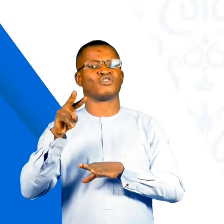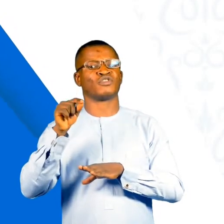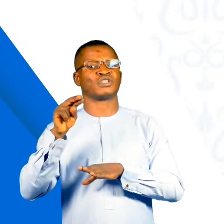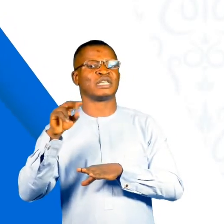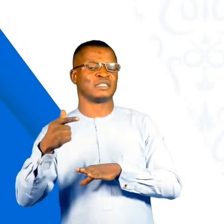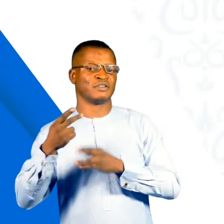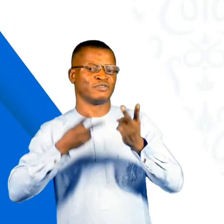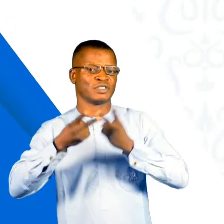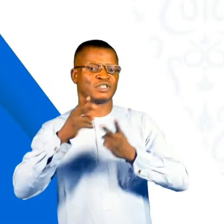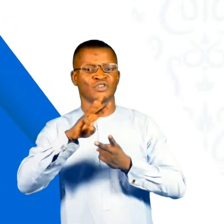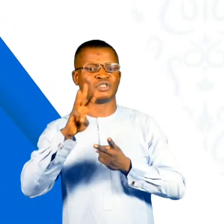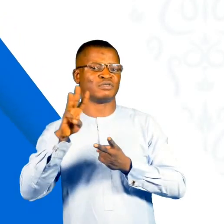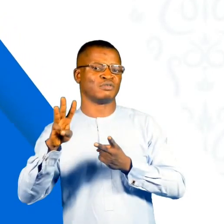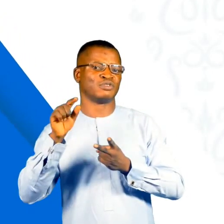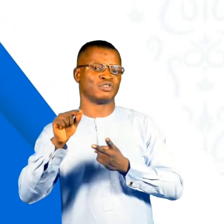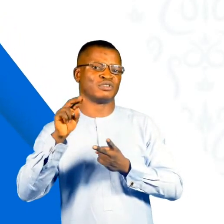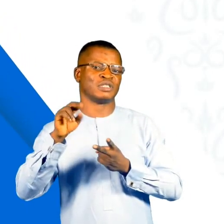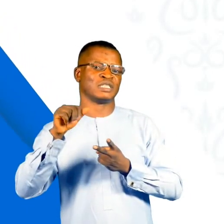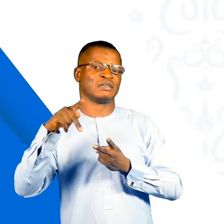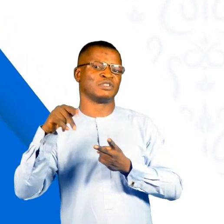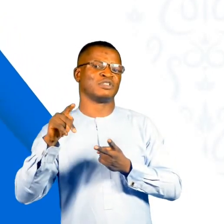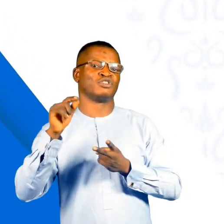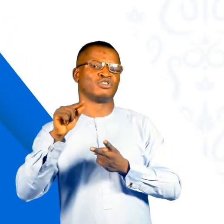info@naptip.gov.ng. Visit our website